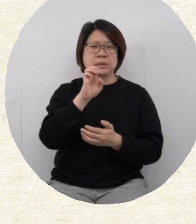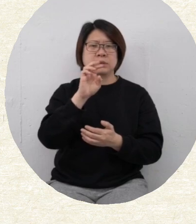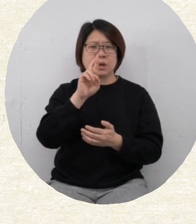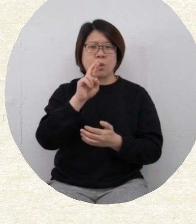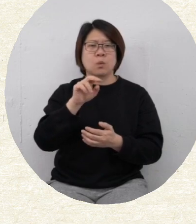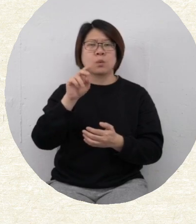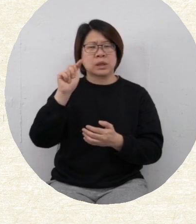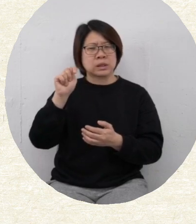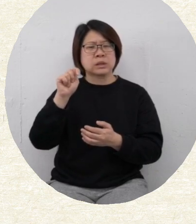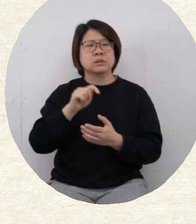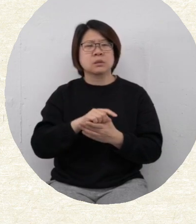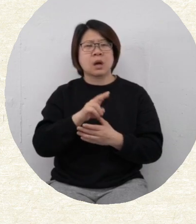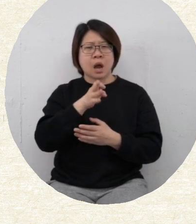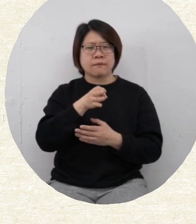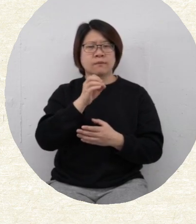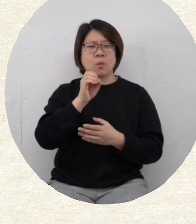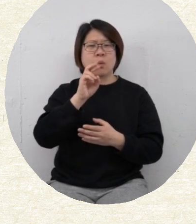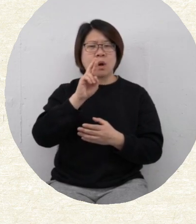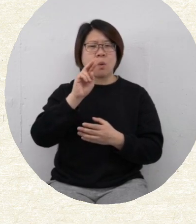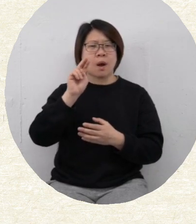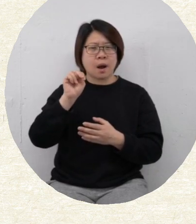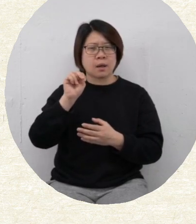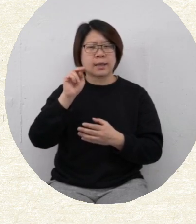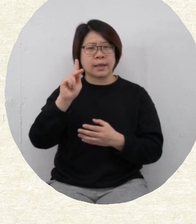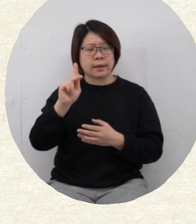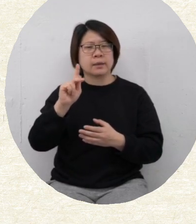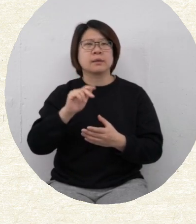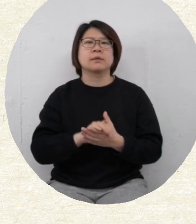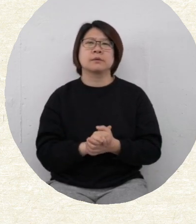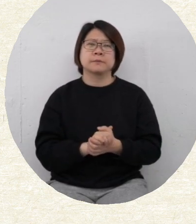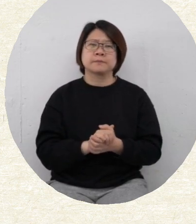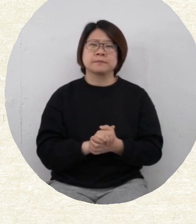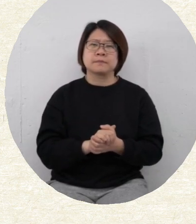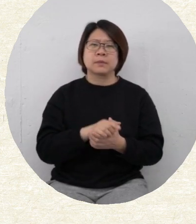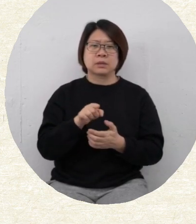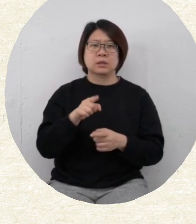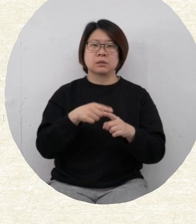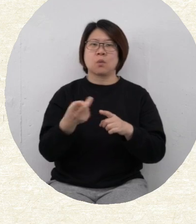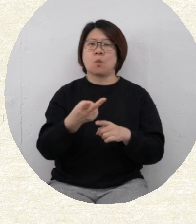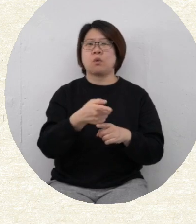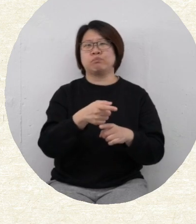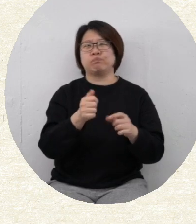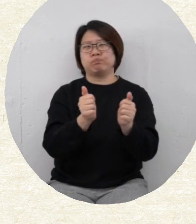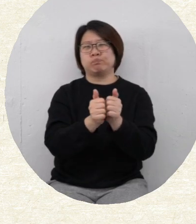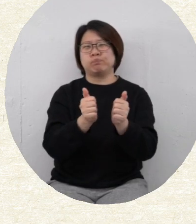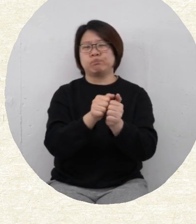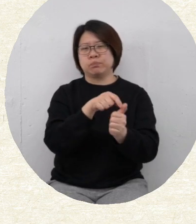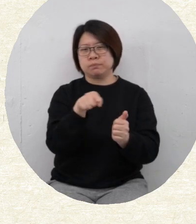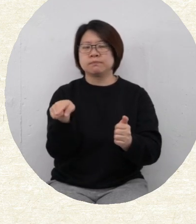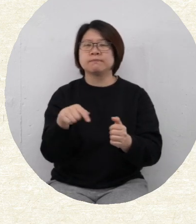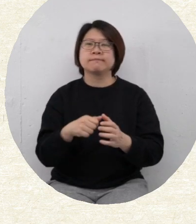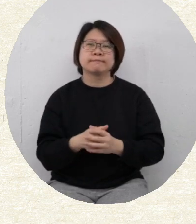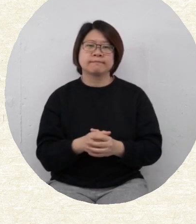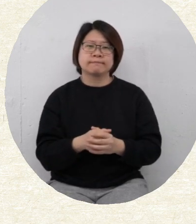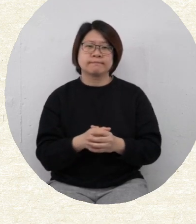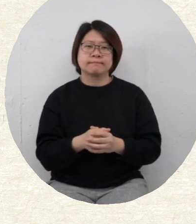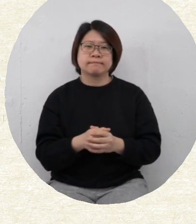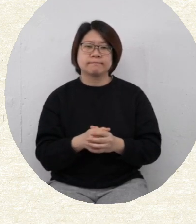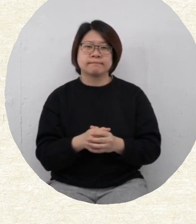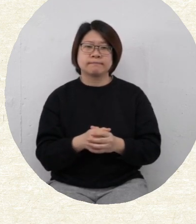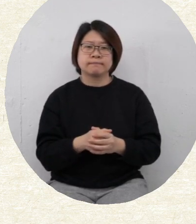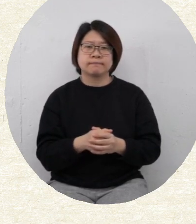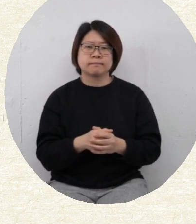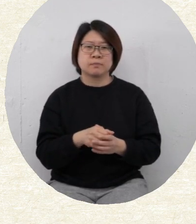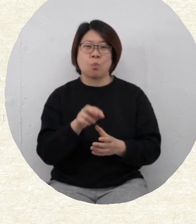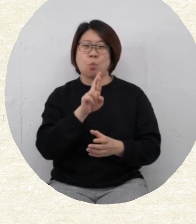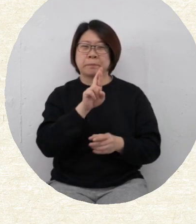went back to Paris. I think I don't know if you know a photographer called Robert Frank, American photographer. He was befriended